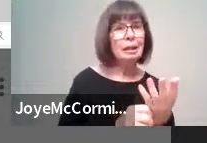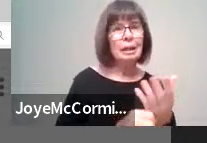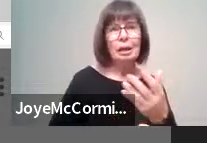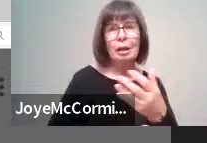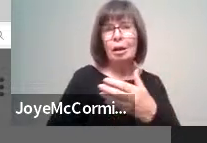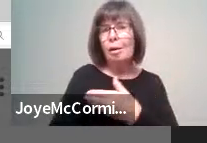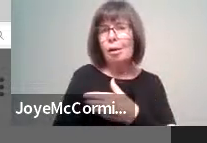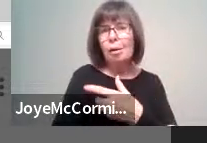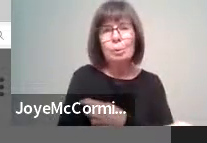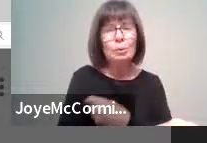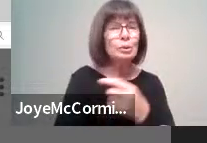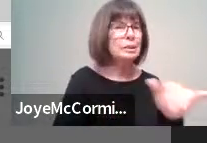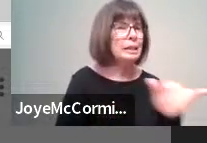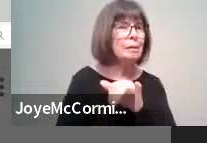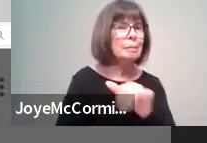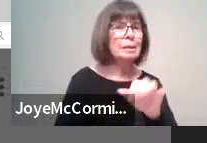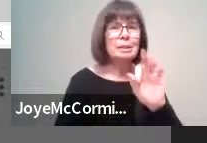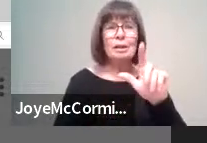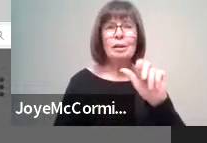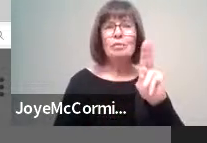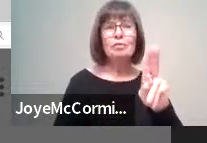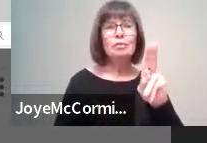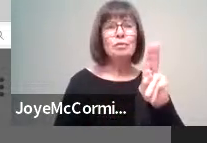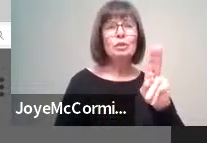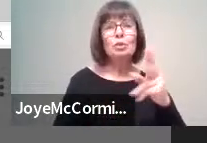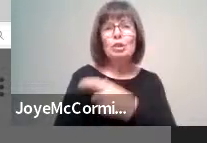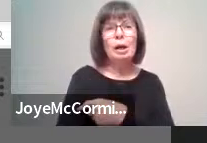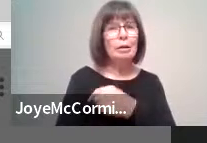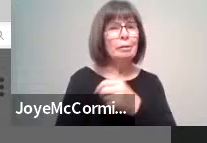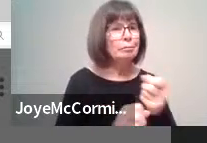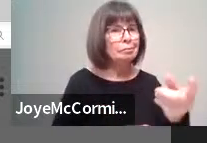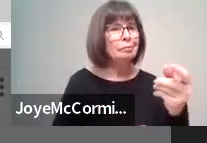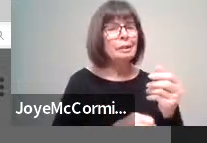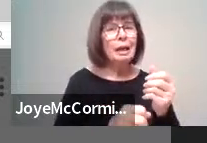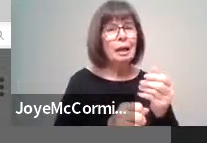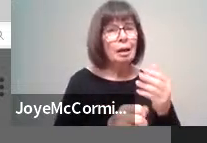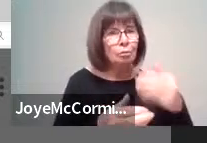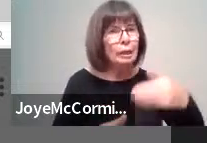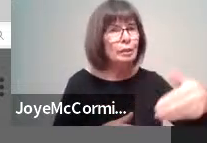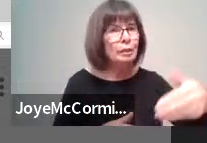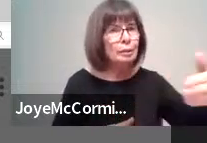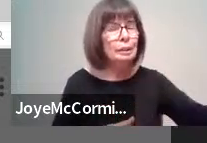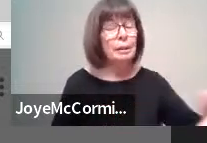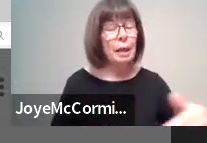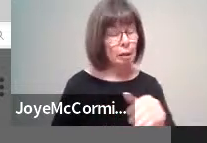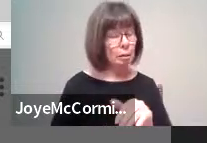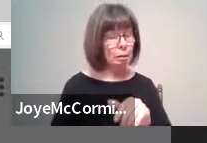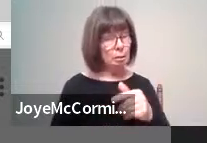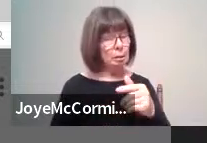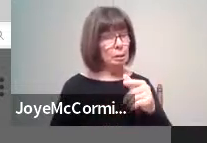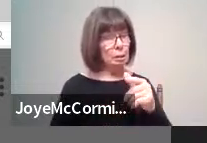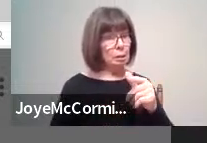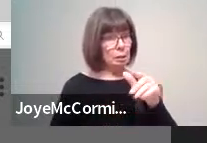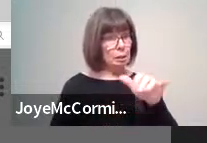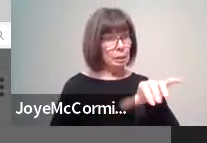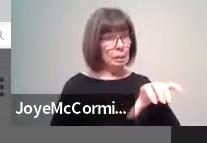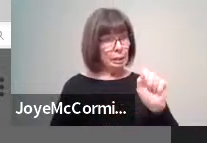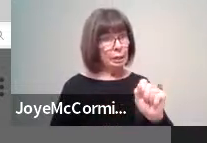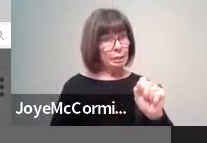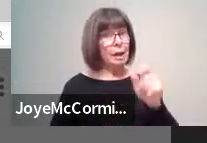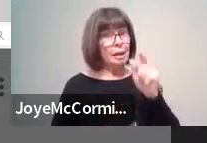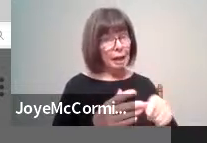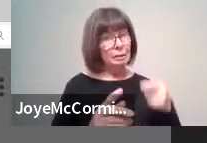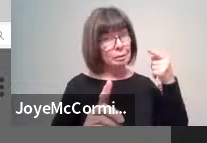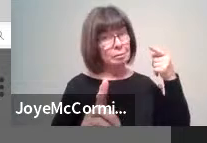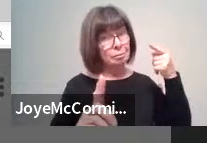boosters like we get flu shot on a regular basis, then yes, we are headed in that direction,